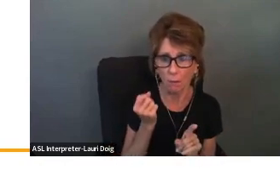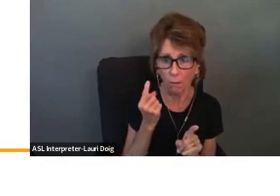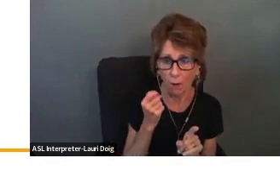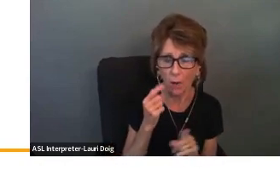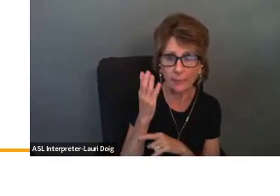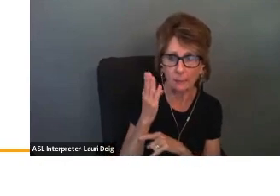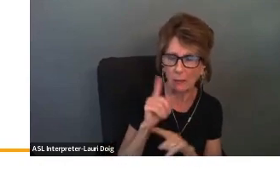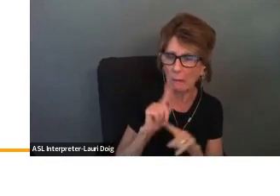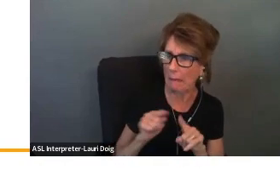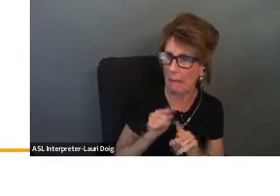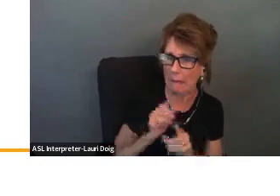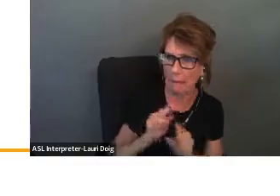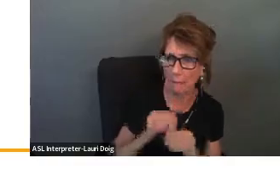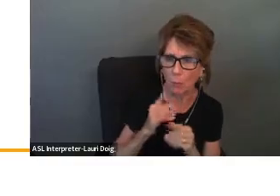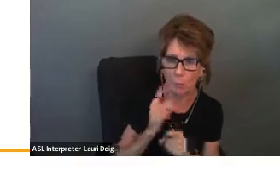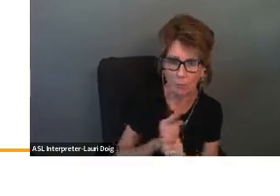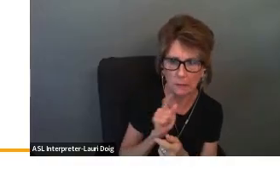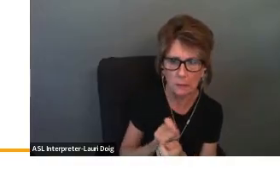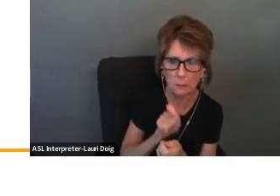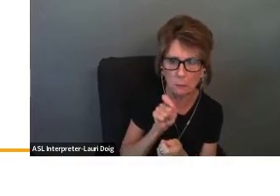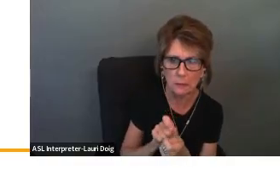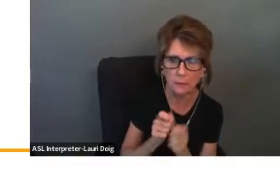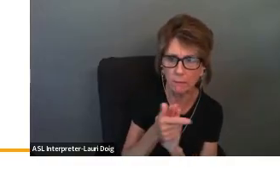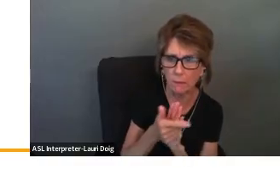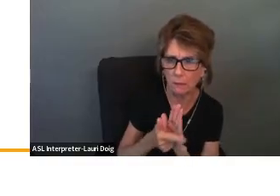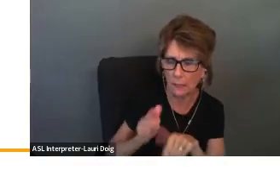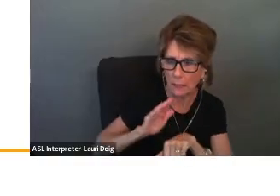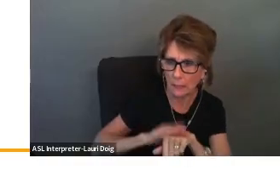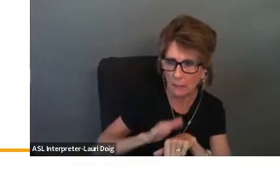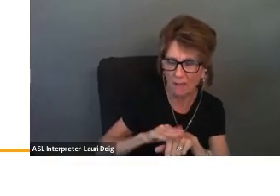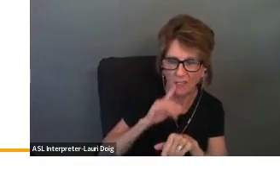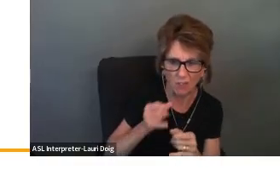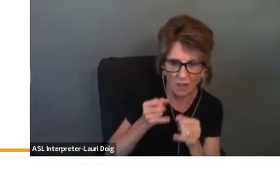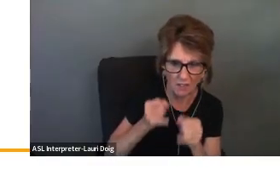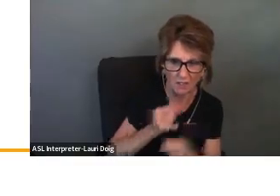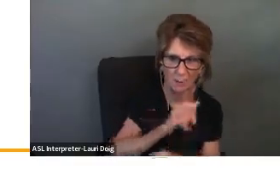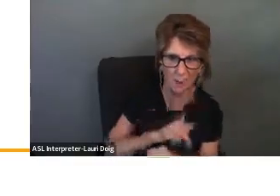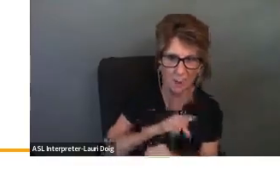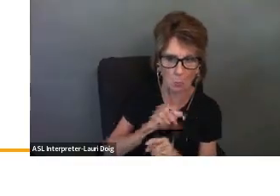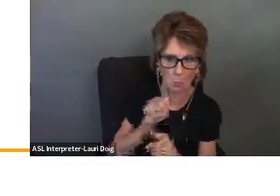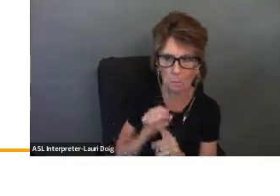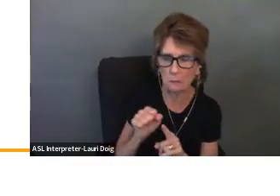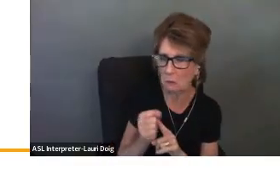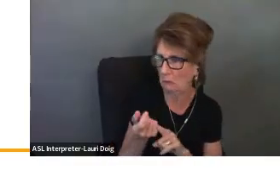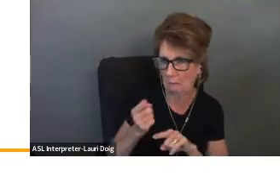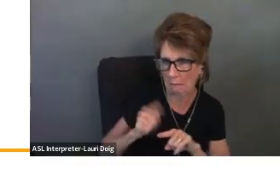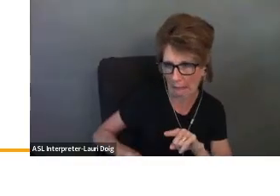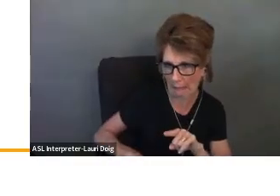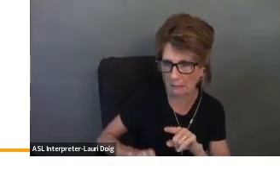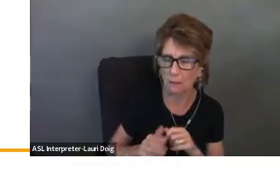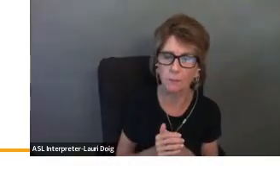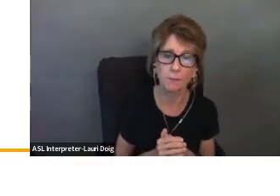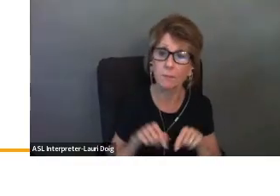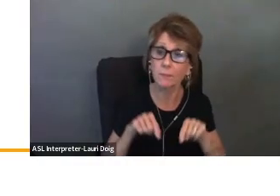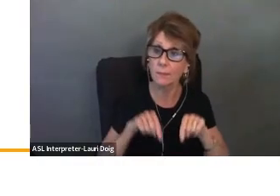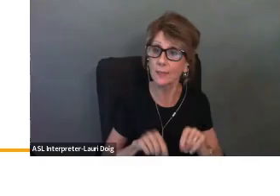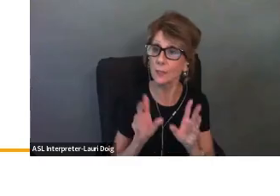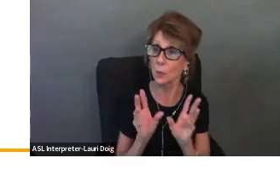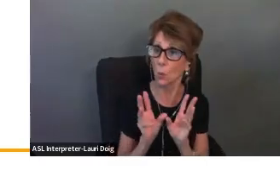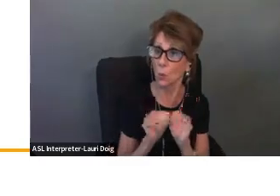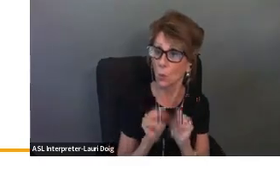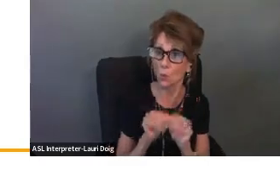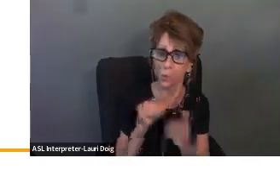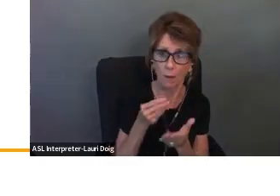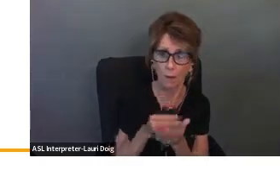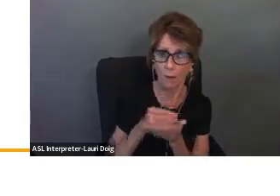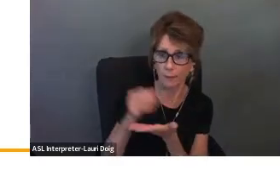not able to provide advice on individual or personal situations. This webinar series has been funded by